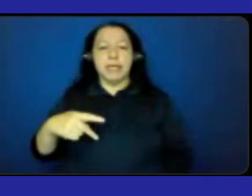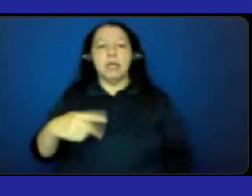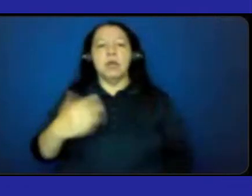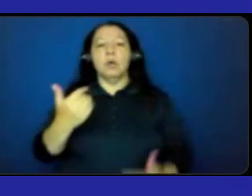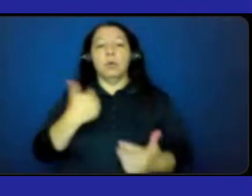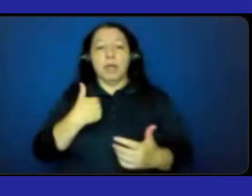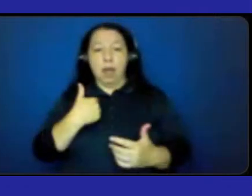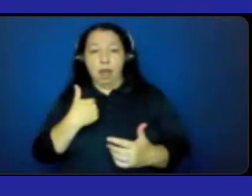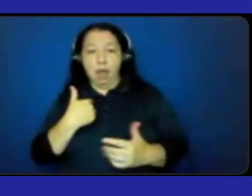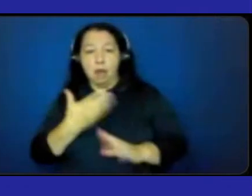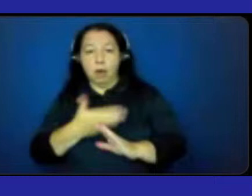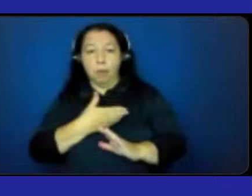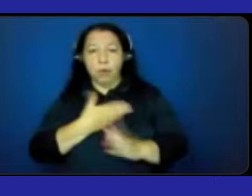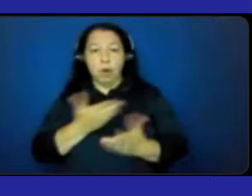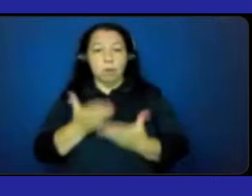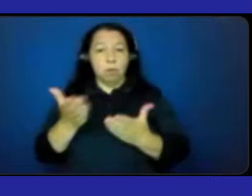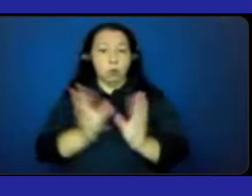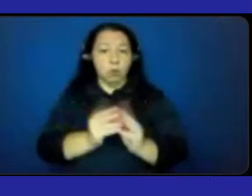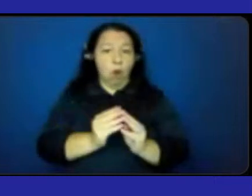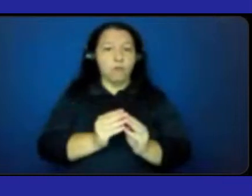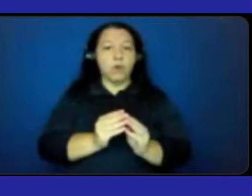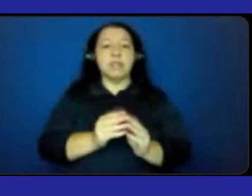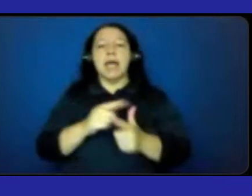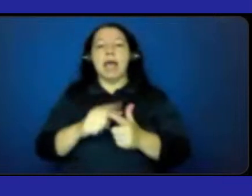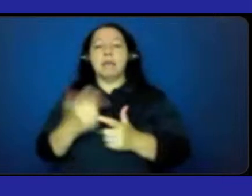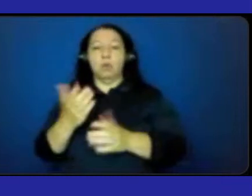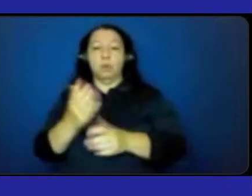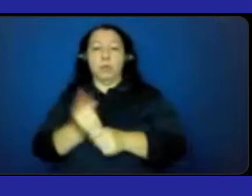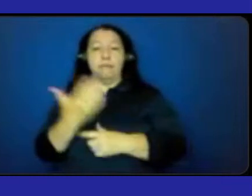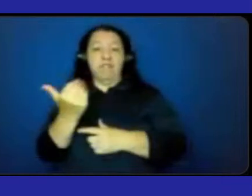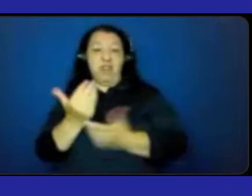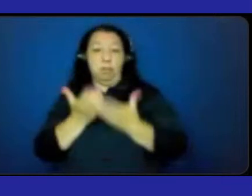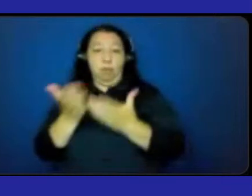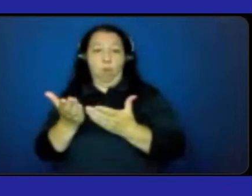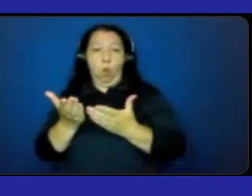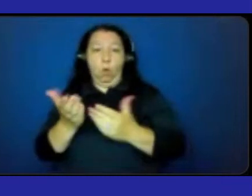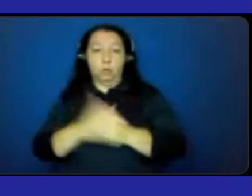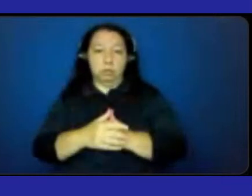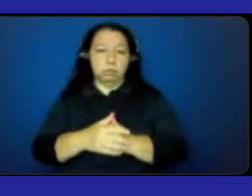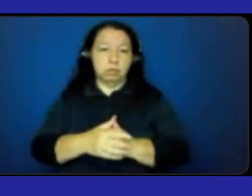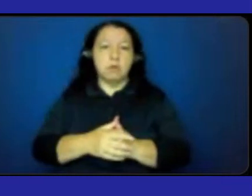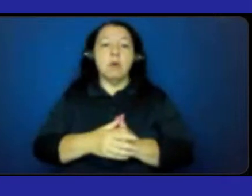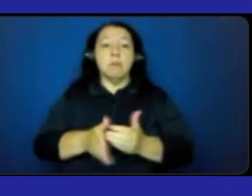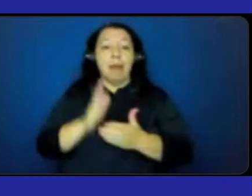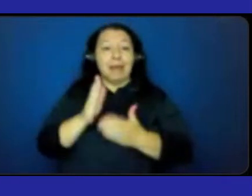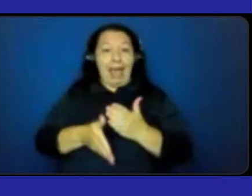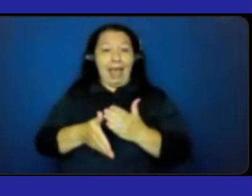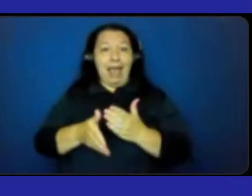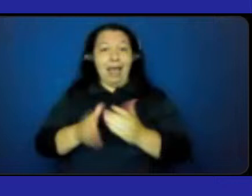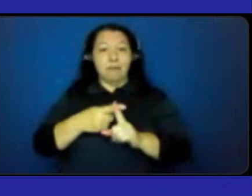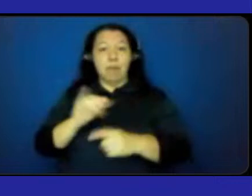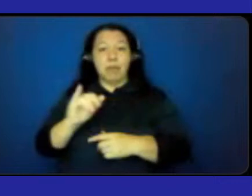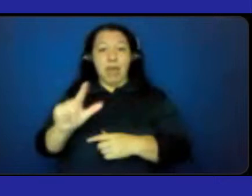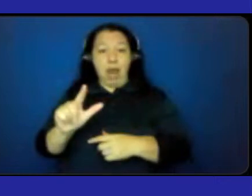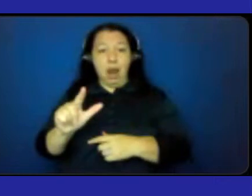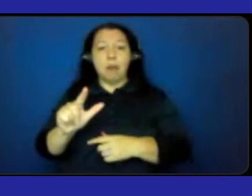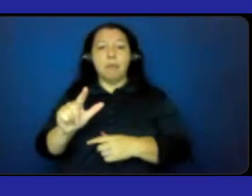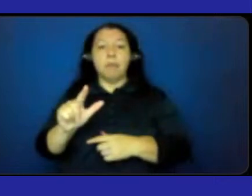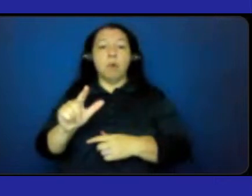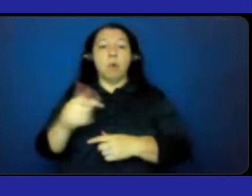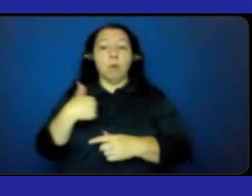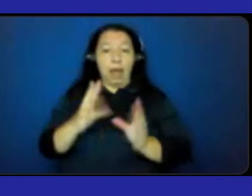mid to late April. At the end of April, we debriefed on the vendor proposals, and in early May,